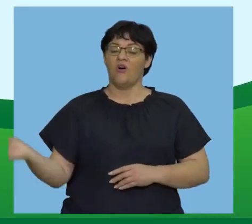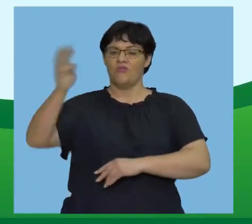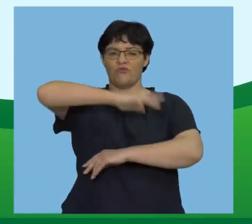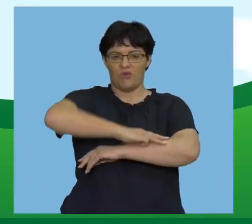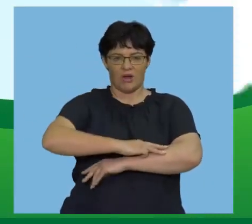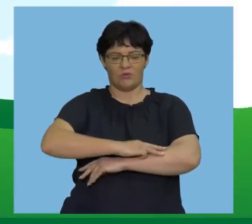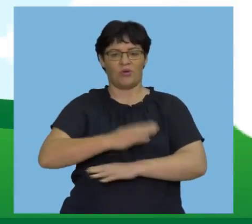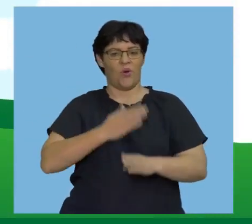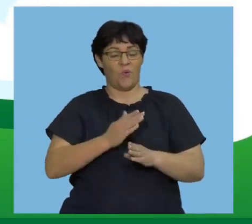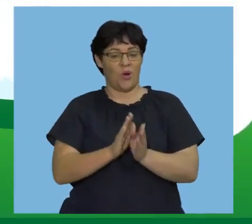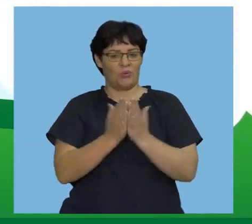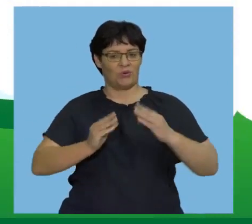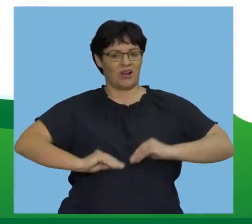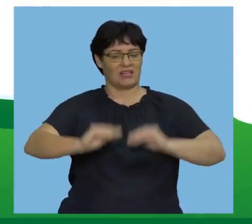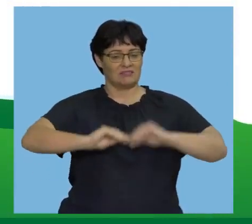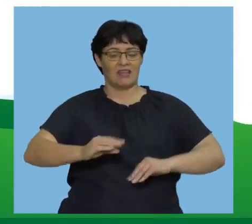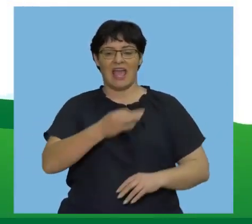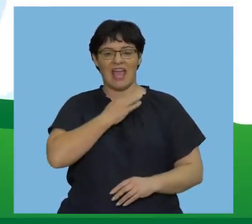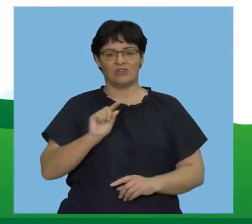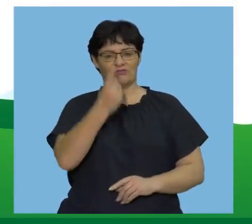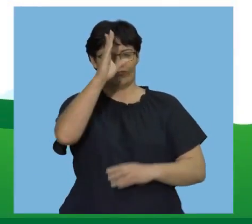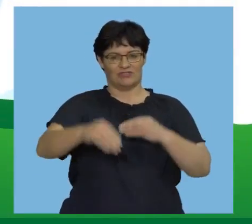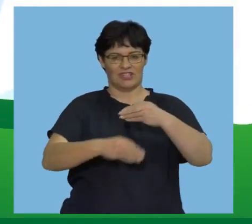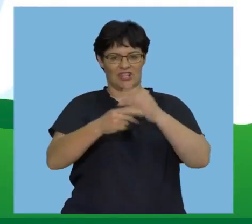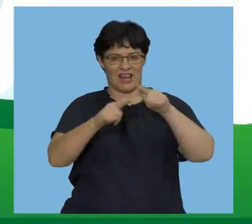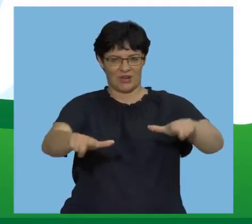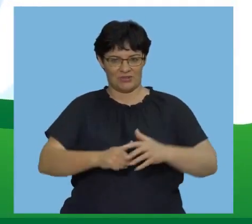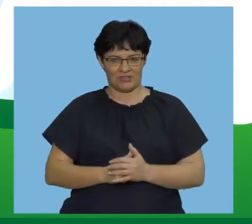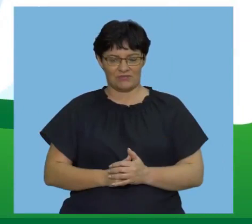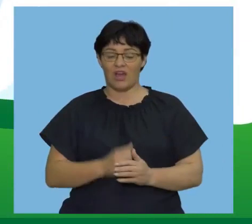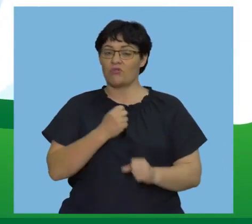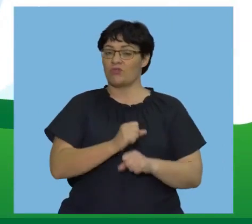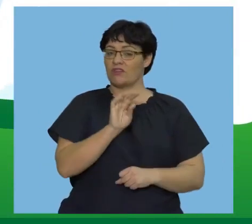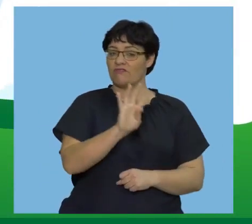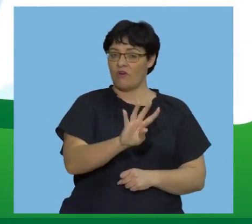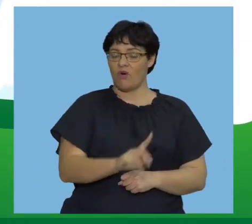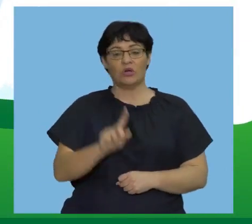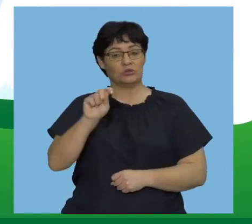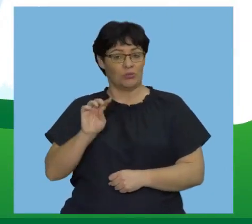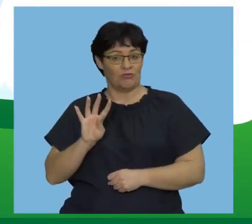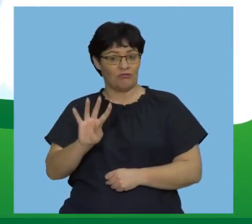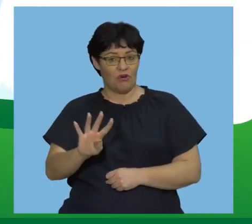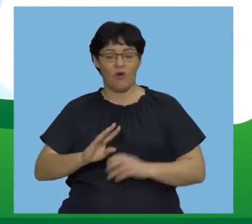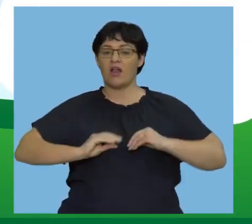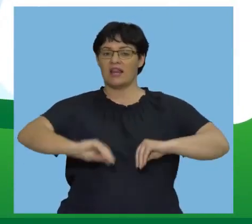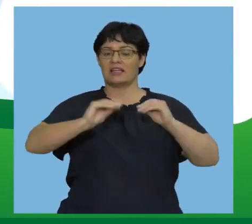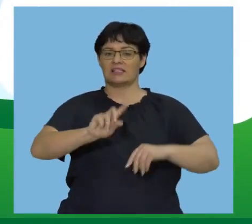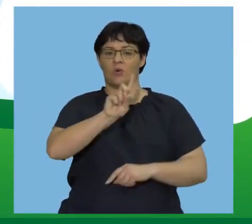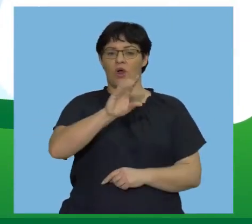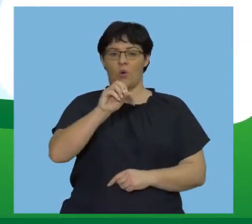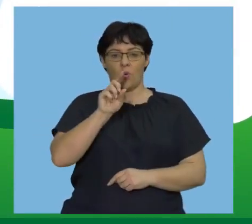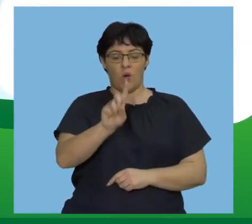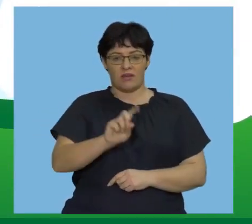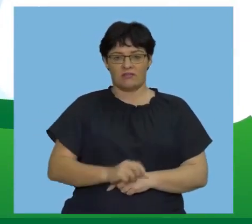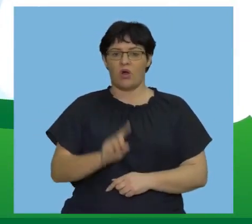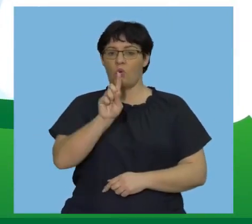This is a Rainbow Workbook lesson for English First Additional Language, Grade 4, Term 4, Lessons